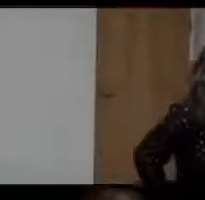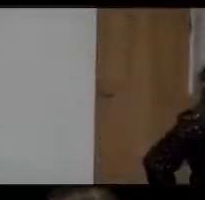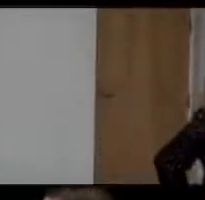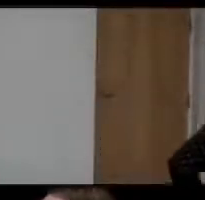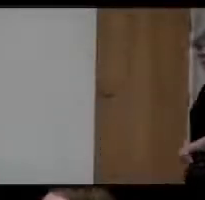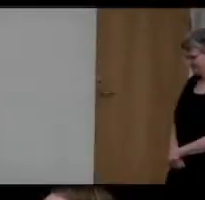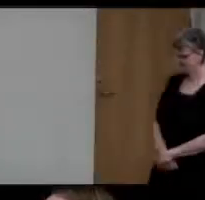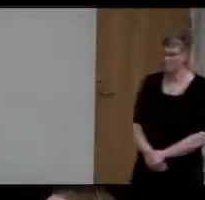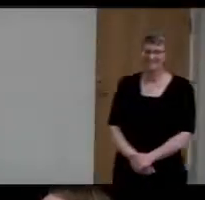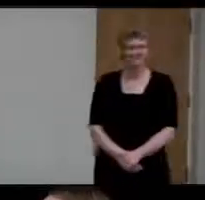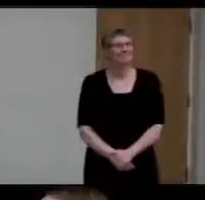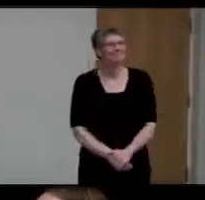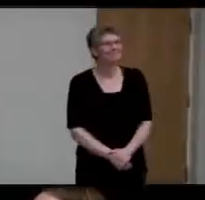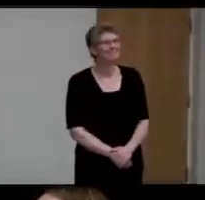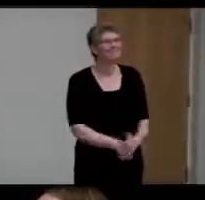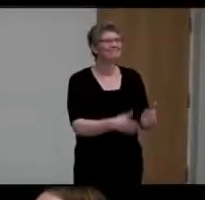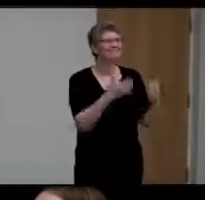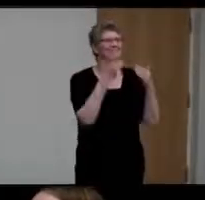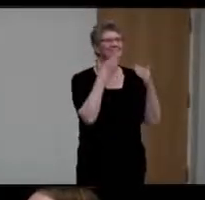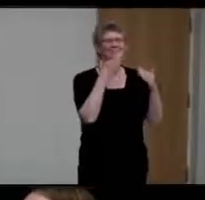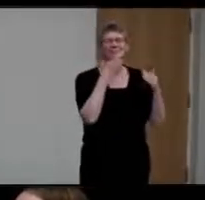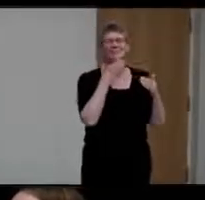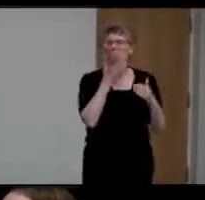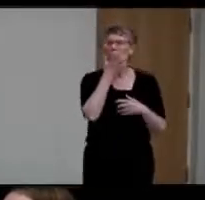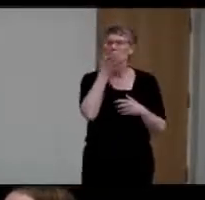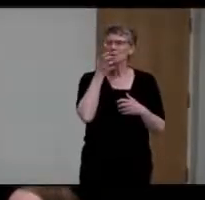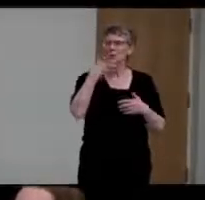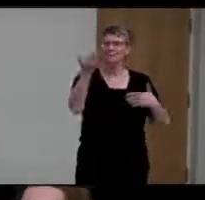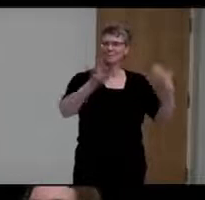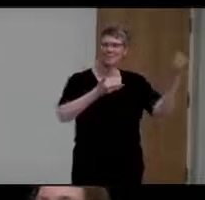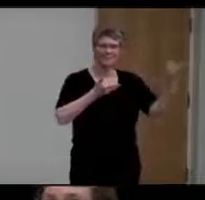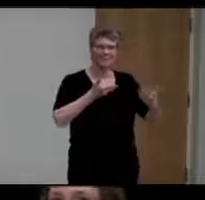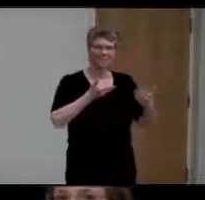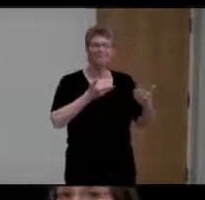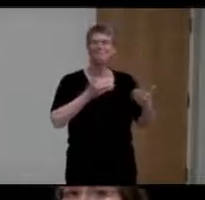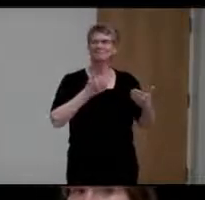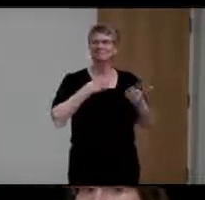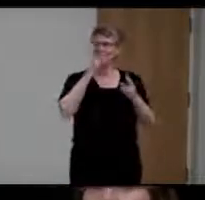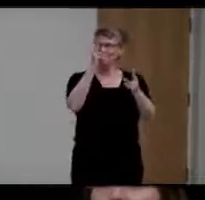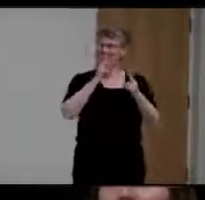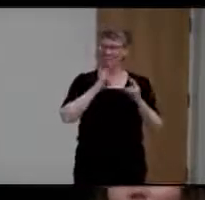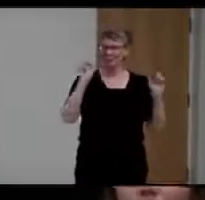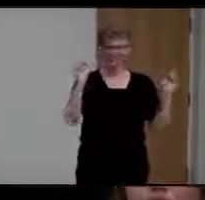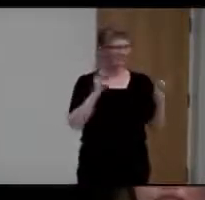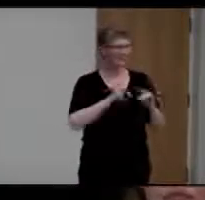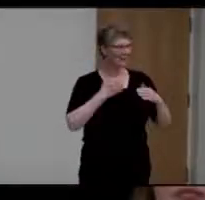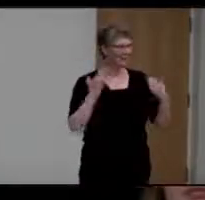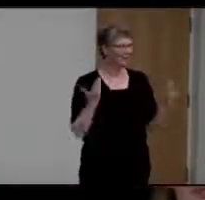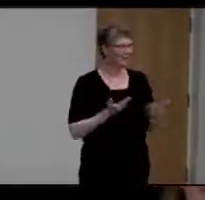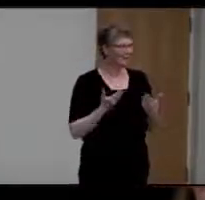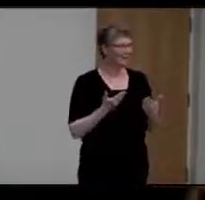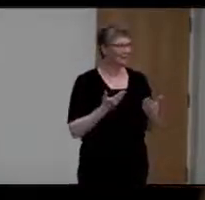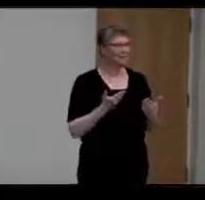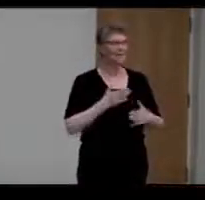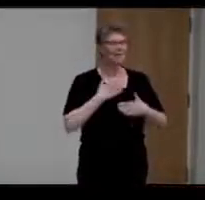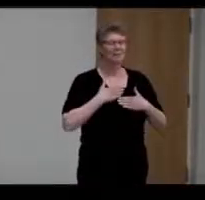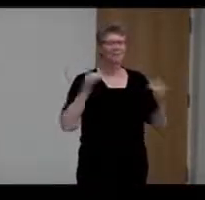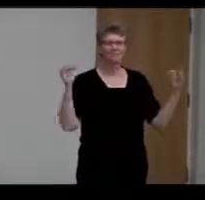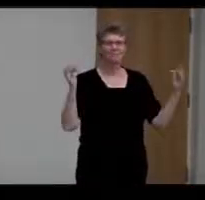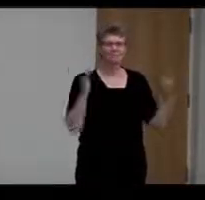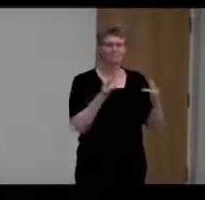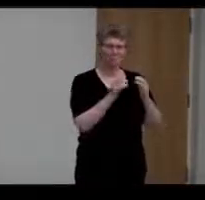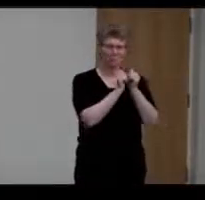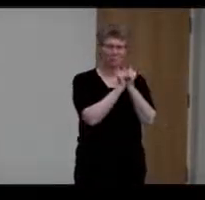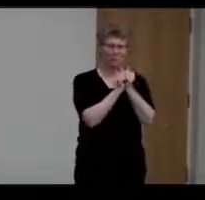thank you for the kind introduction, Chancellor. I appreciate it, and it's an honor to be back. I'm so grateful that we're able to gather in person, and